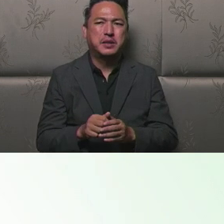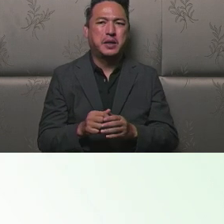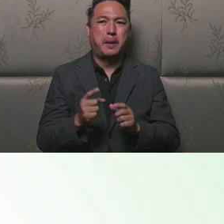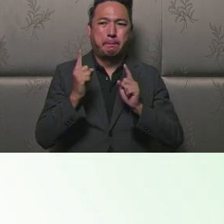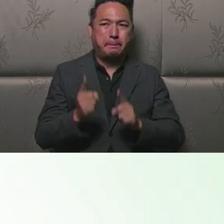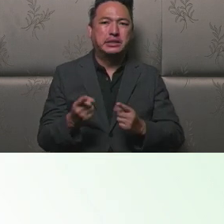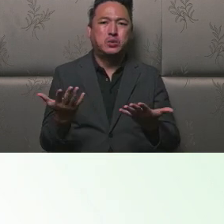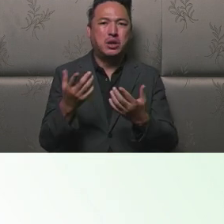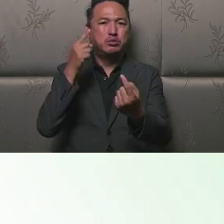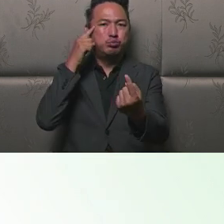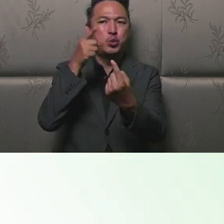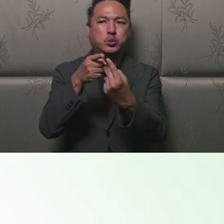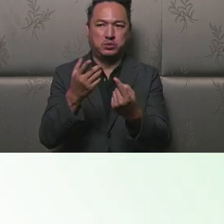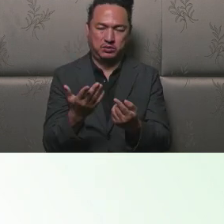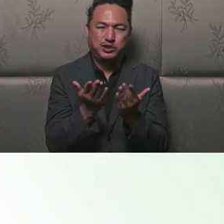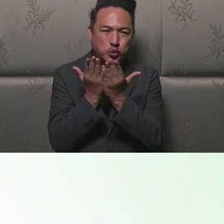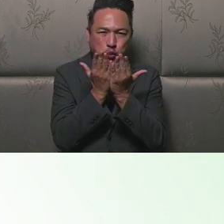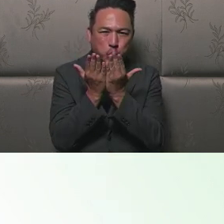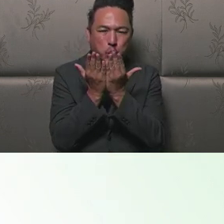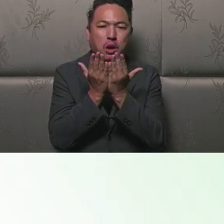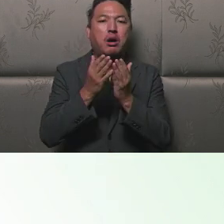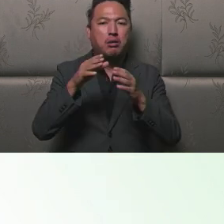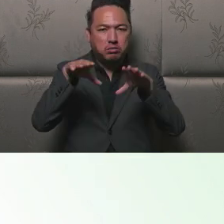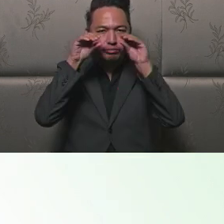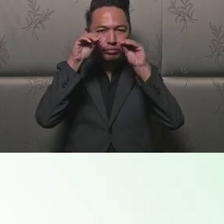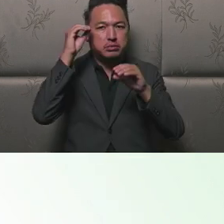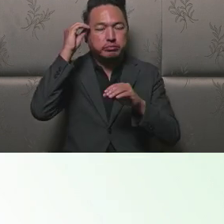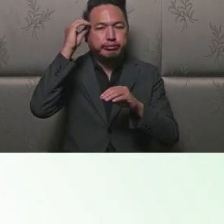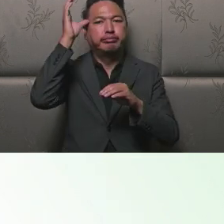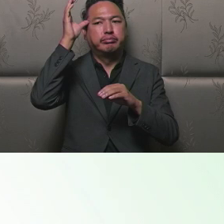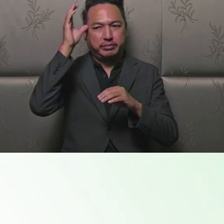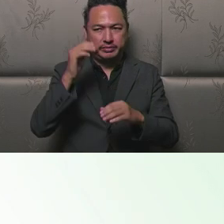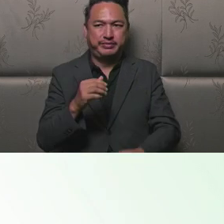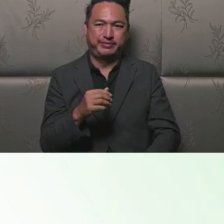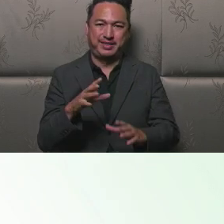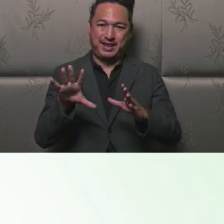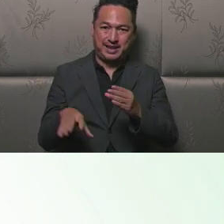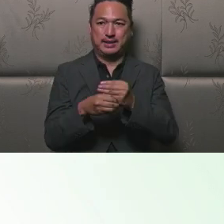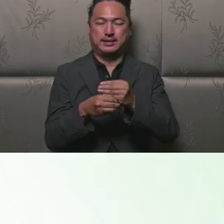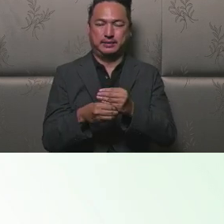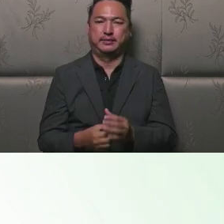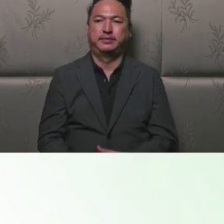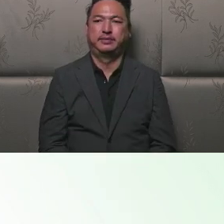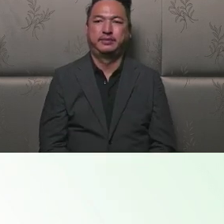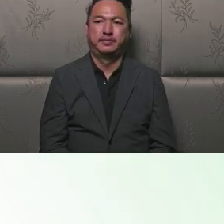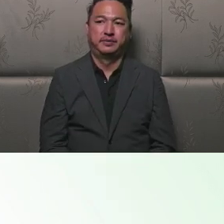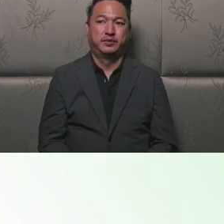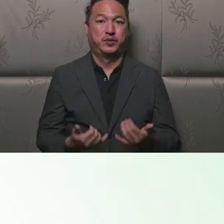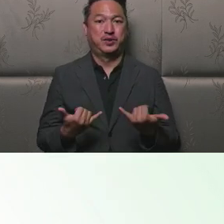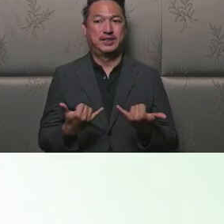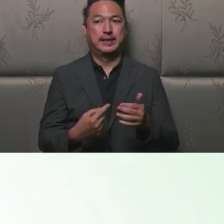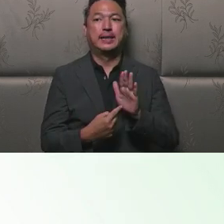guide questions. What are the identified objectives, competencies to be developed among the learners? What aspect of culture are